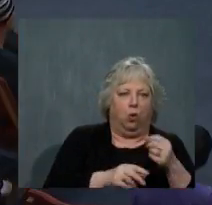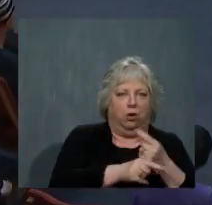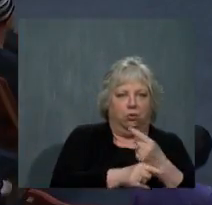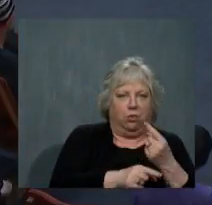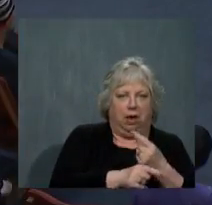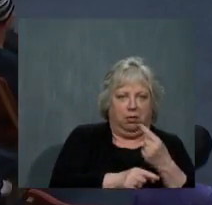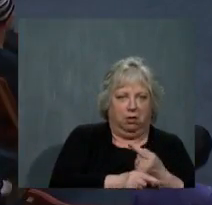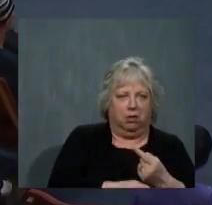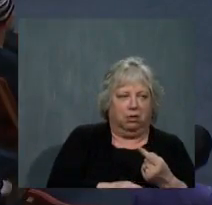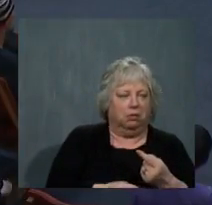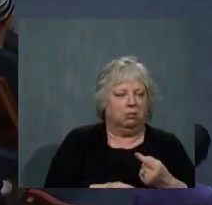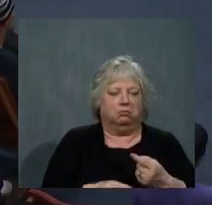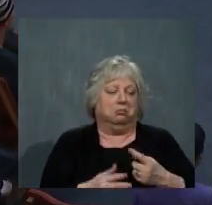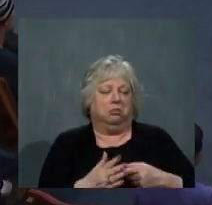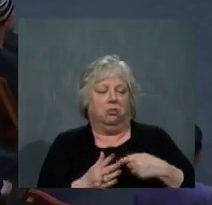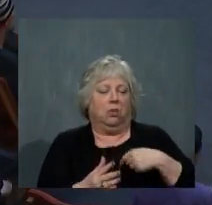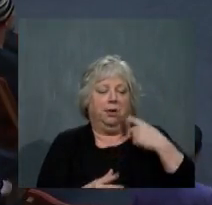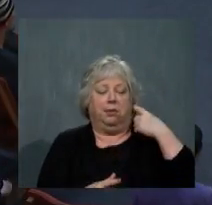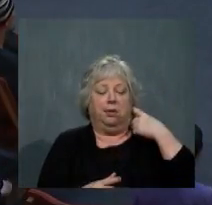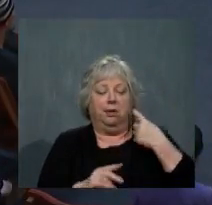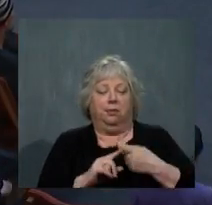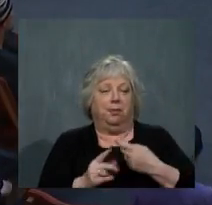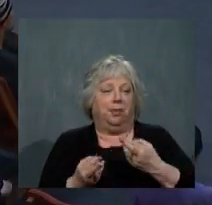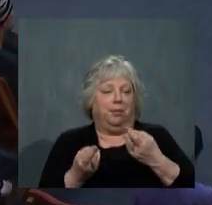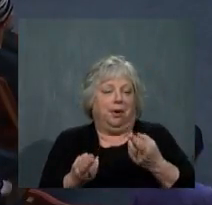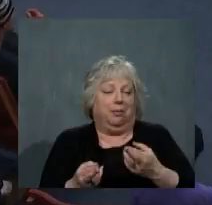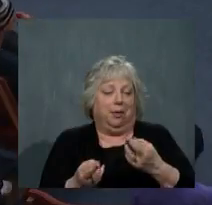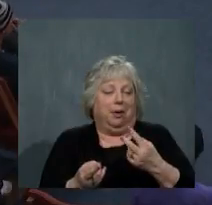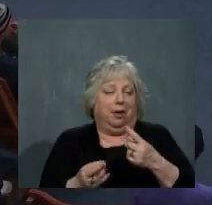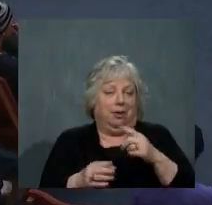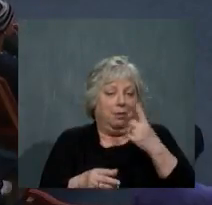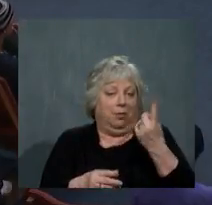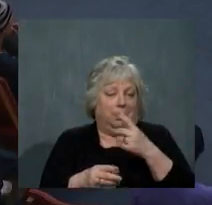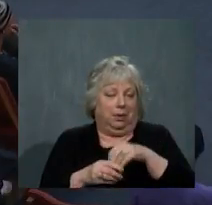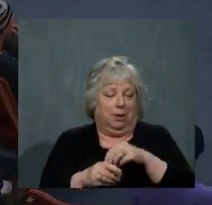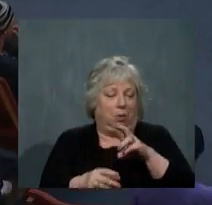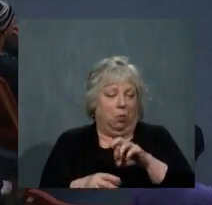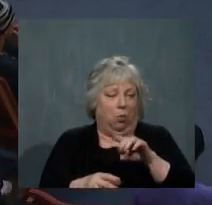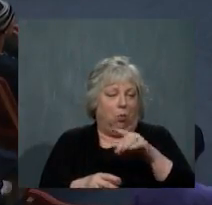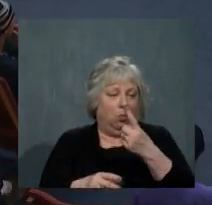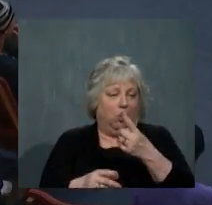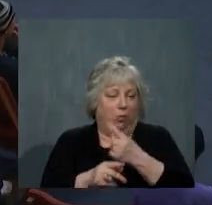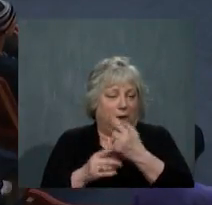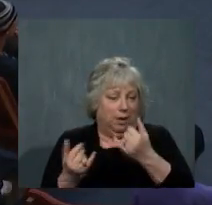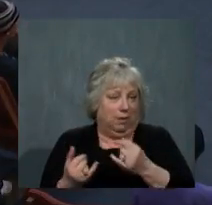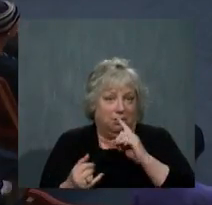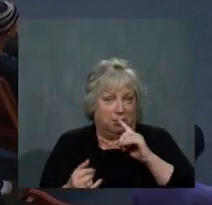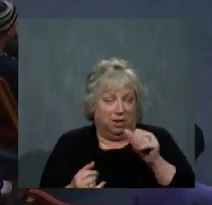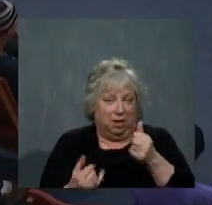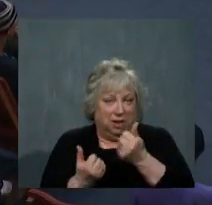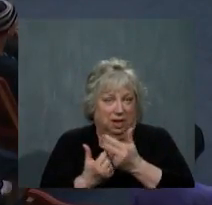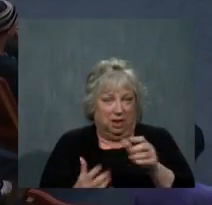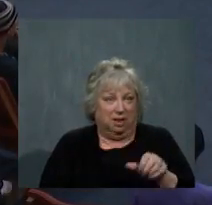mean, from what I've heard from the recommendations, it's Ward 1 right now. Is it anything else?